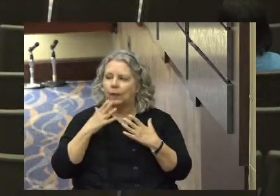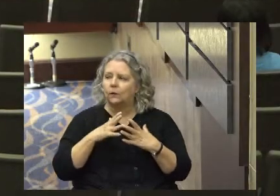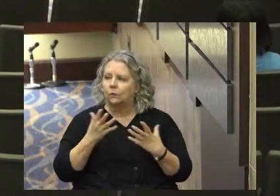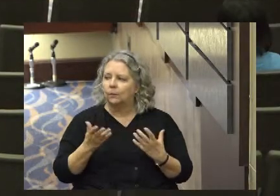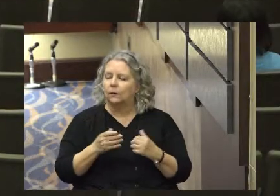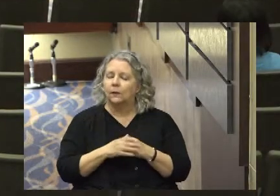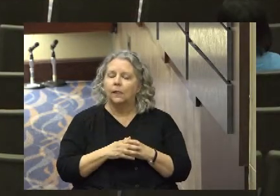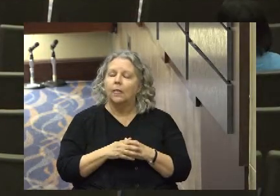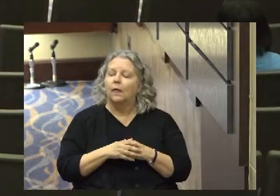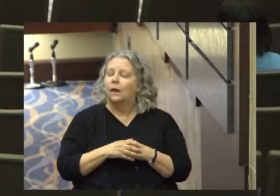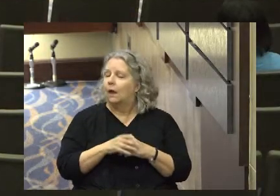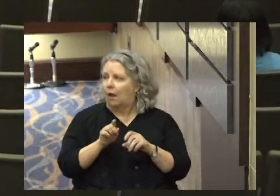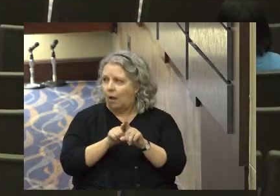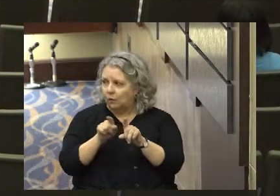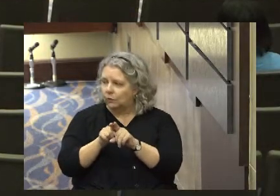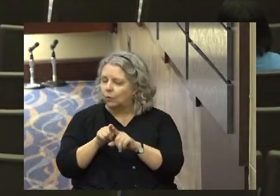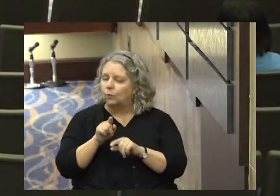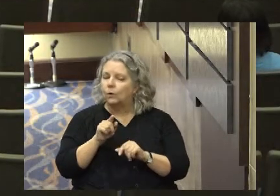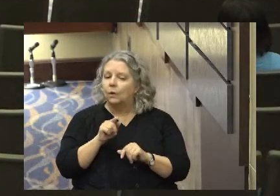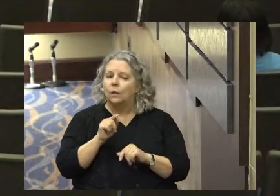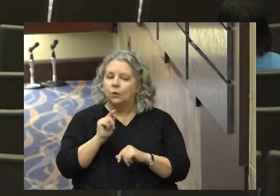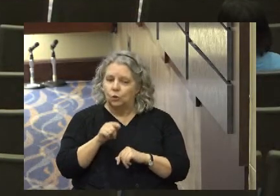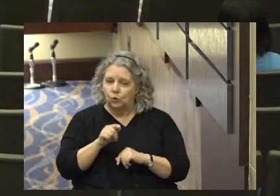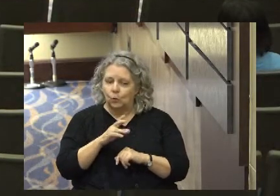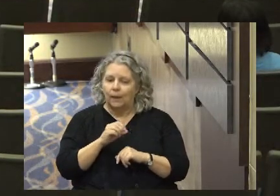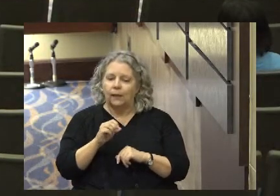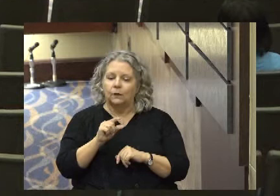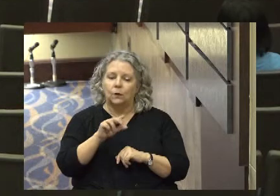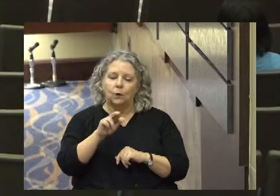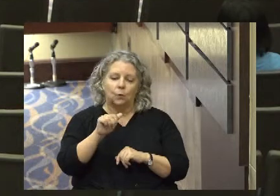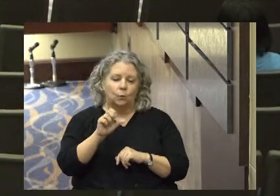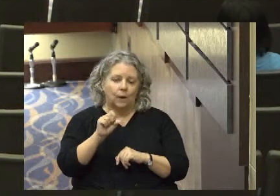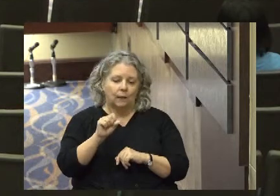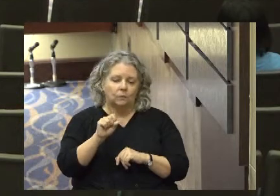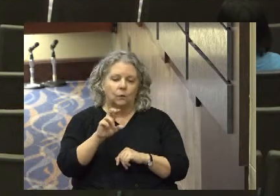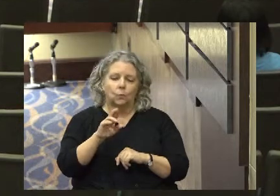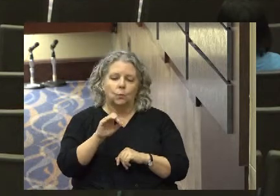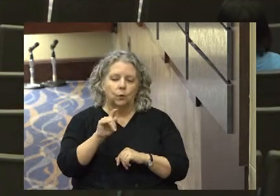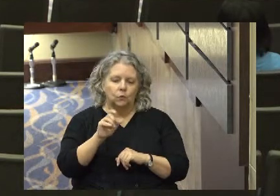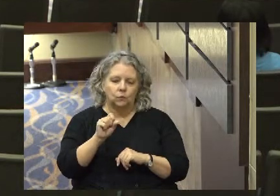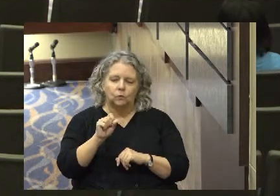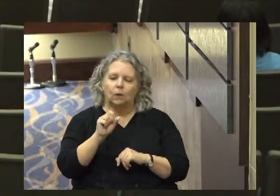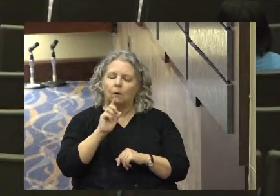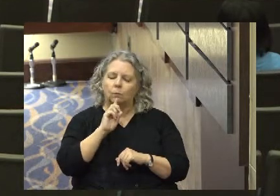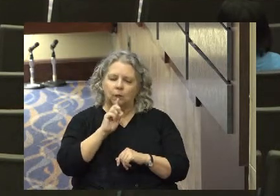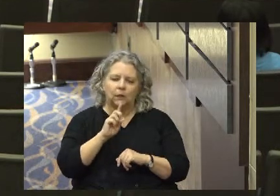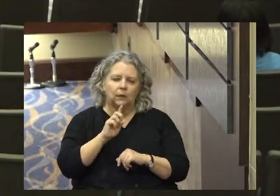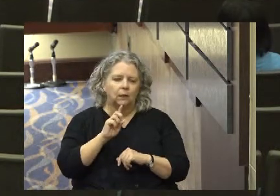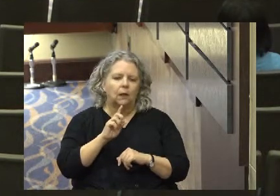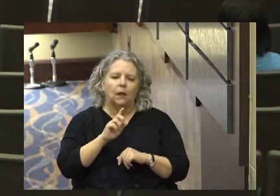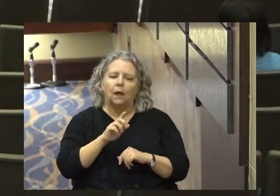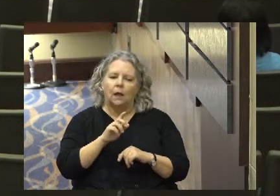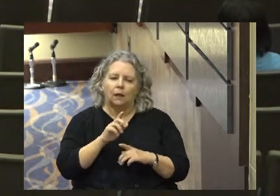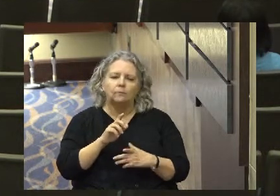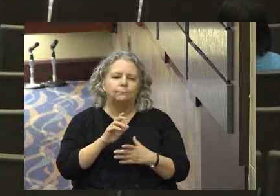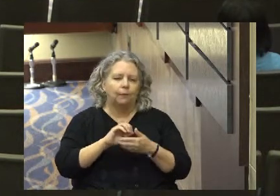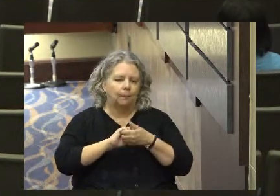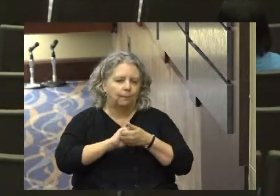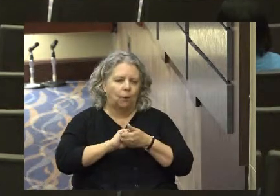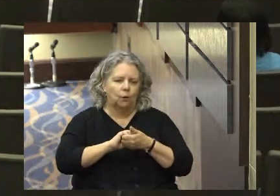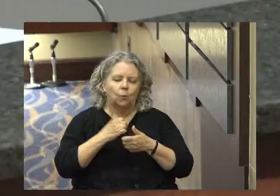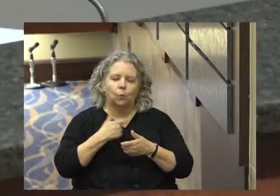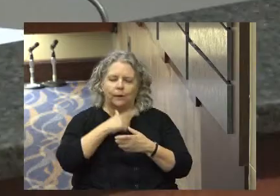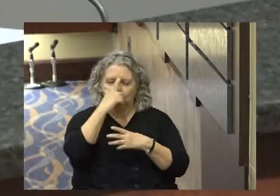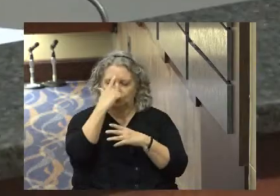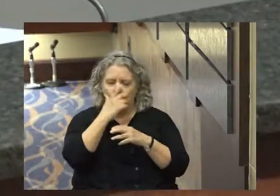Similarly, you and Grassroots are such a trusted partner, I think, to the city, but particularly to North Waco and in District 4, whether